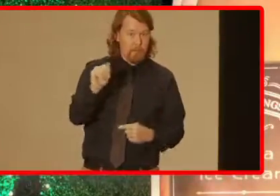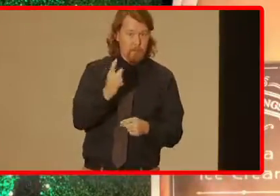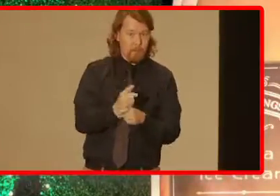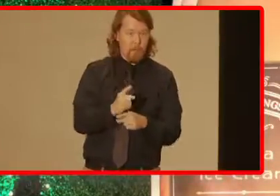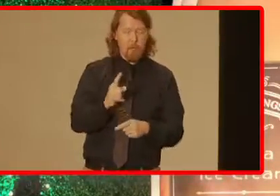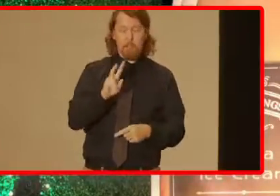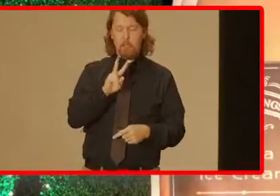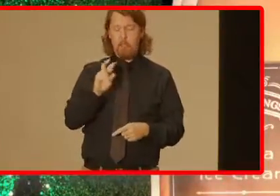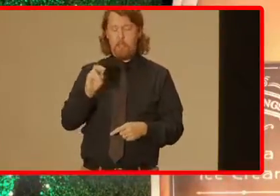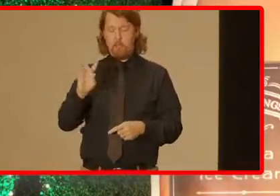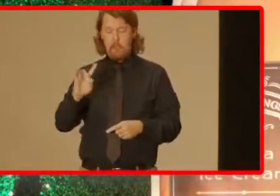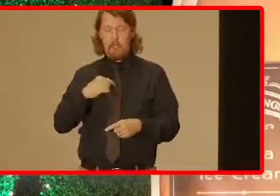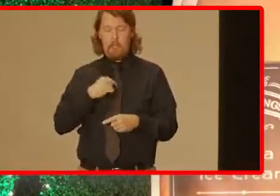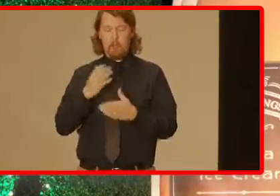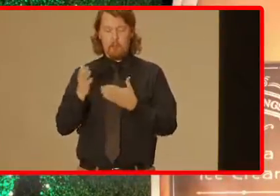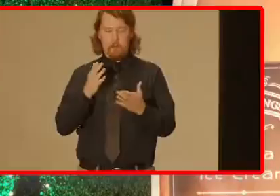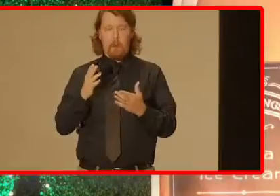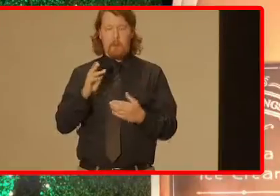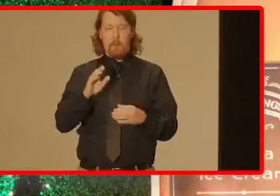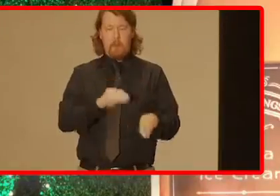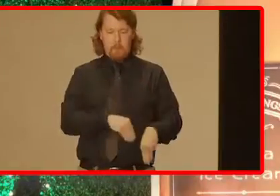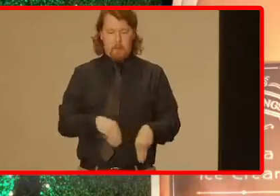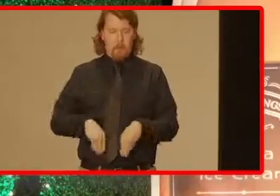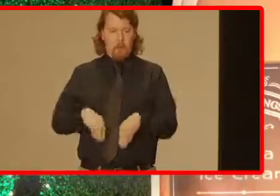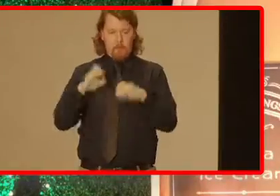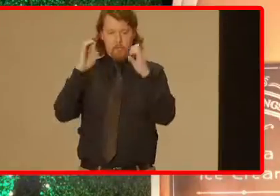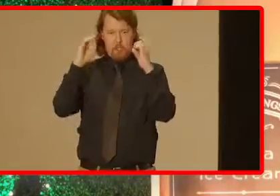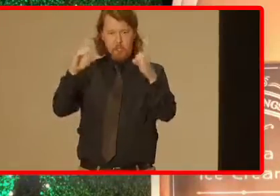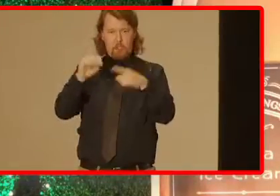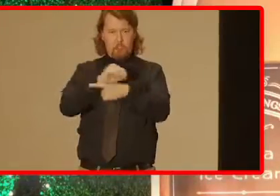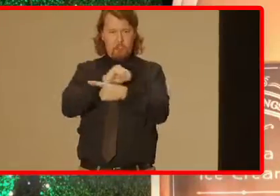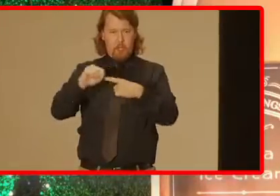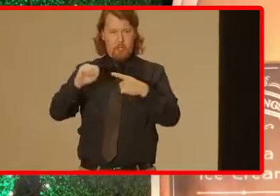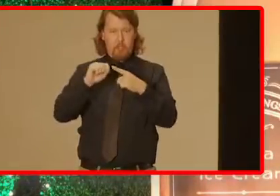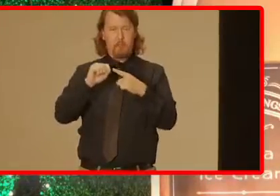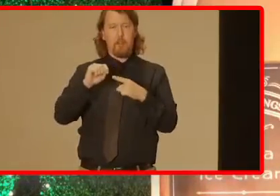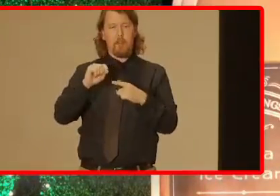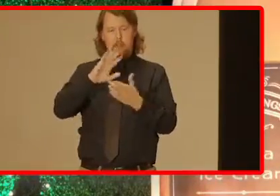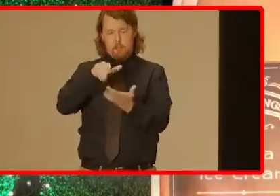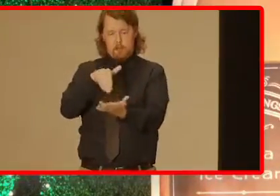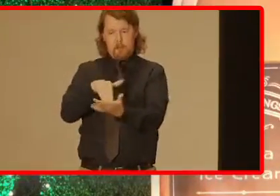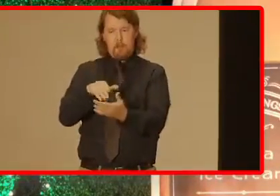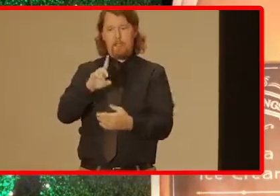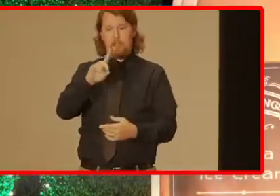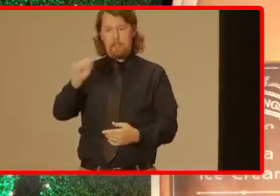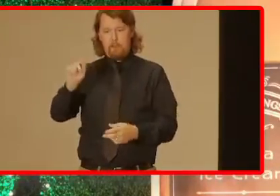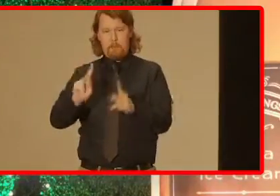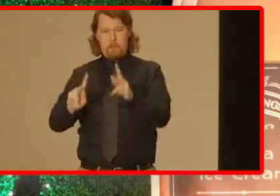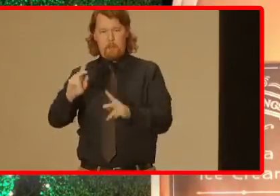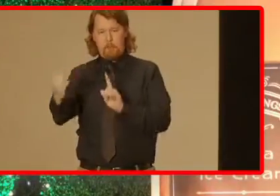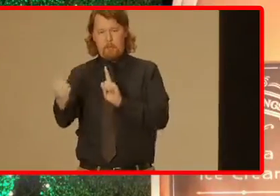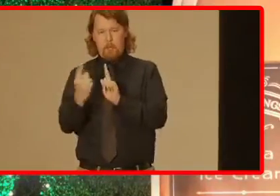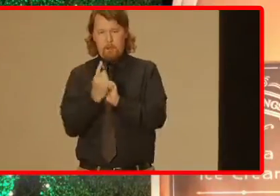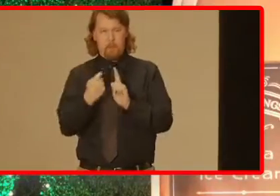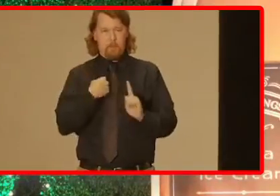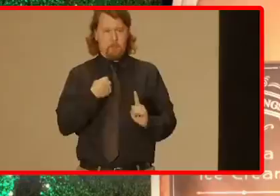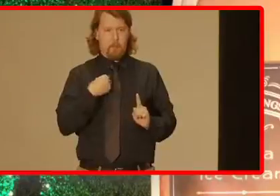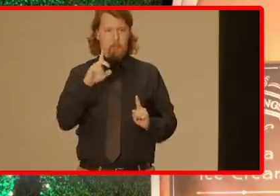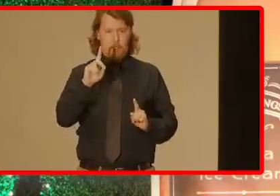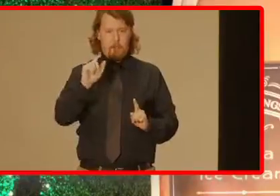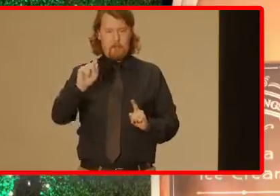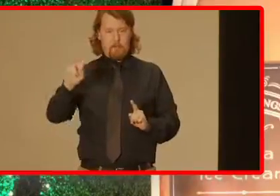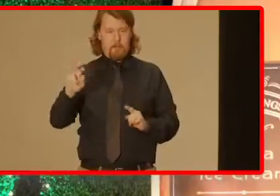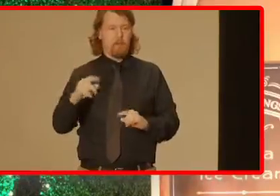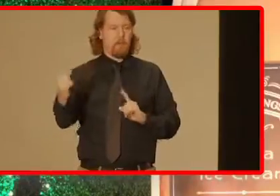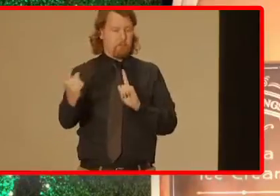2008, when I was serving at the Naval Education and Training Command Center, the disability folks came to me, the DAV, and they